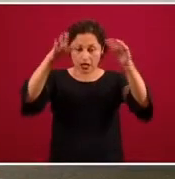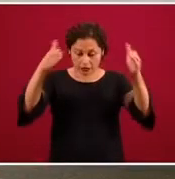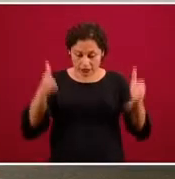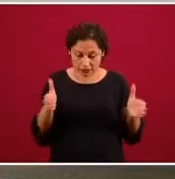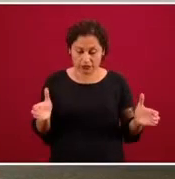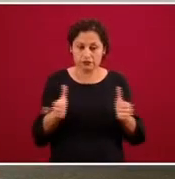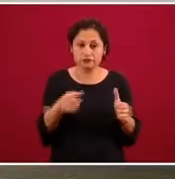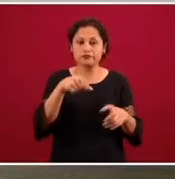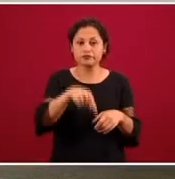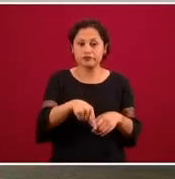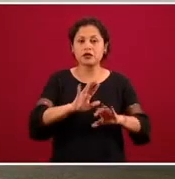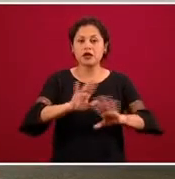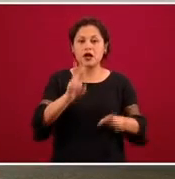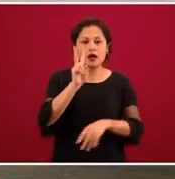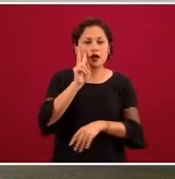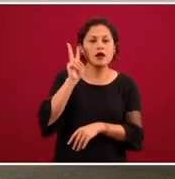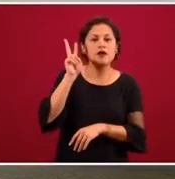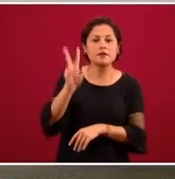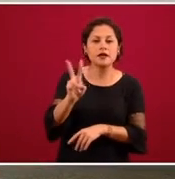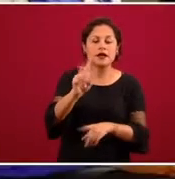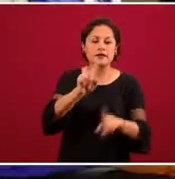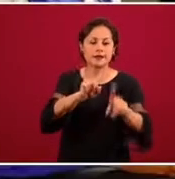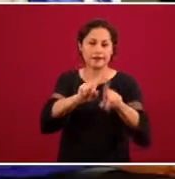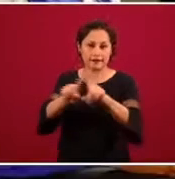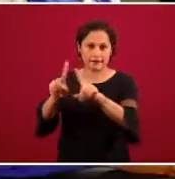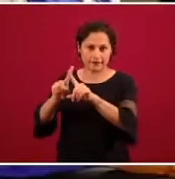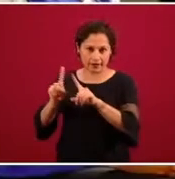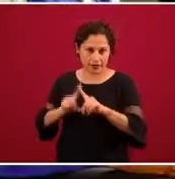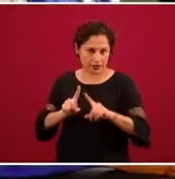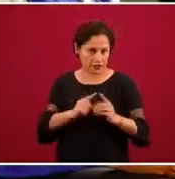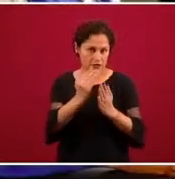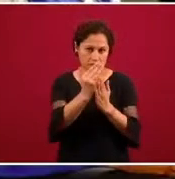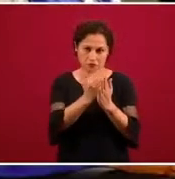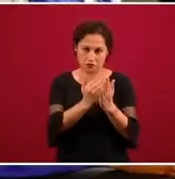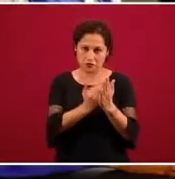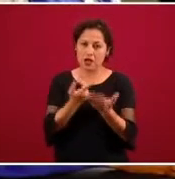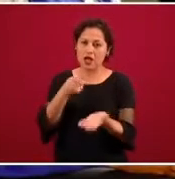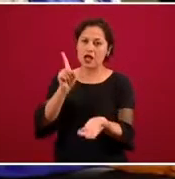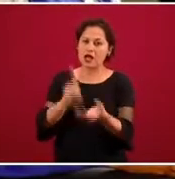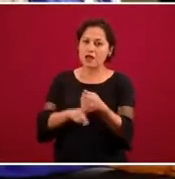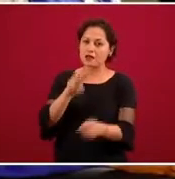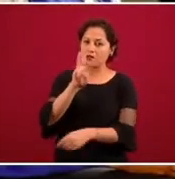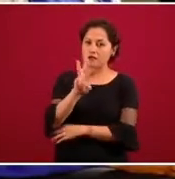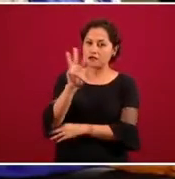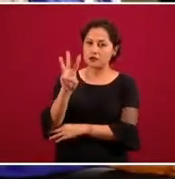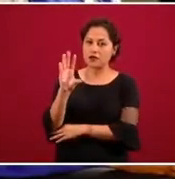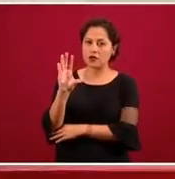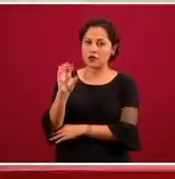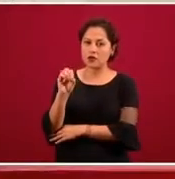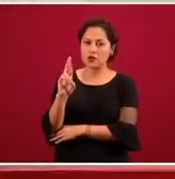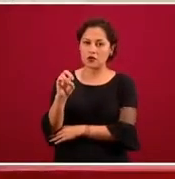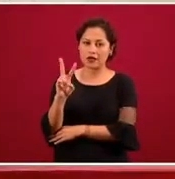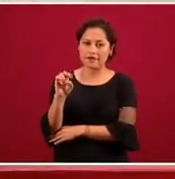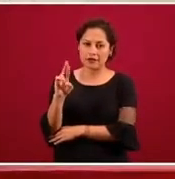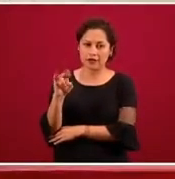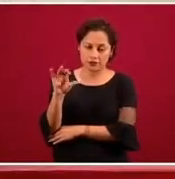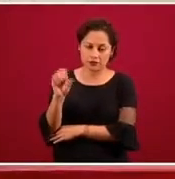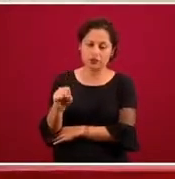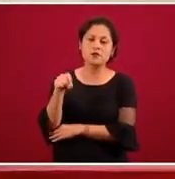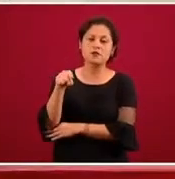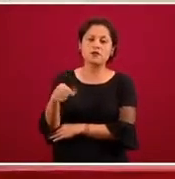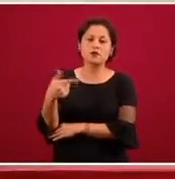enclosed spaces specifically, and these guidelines can be accessed through the official website